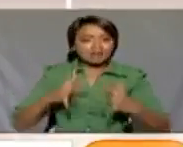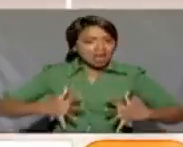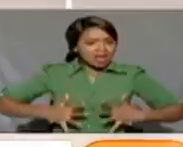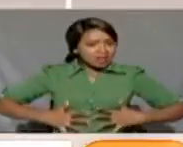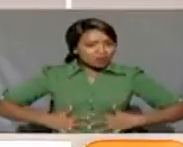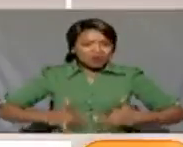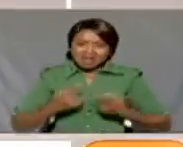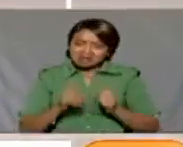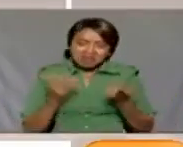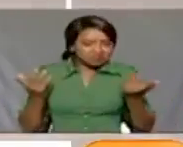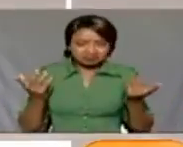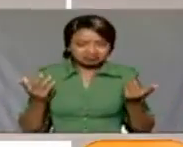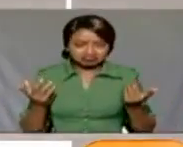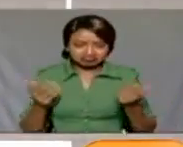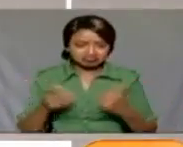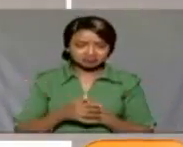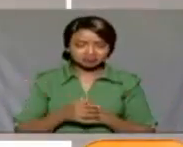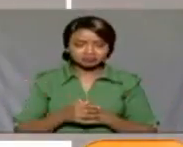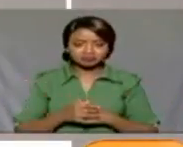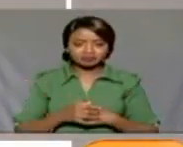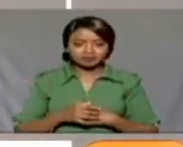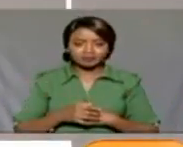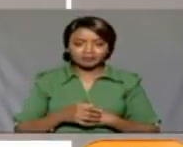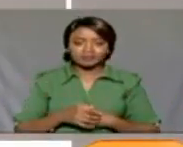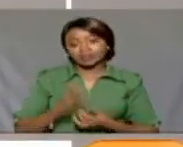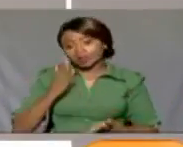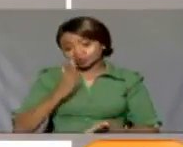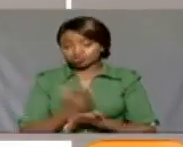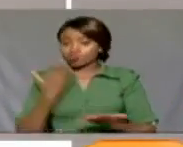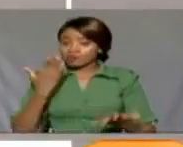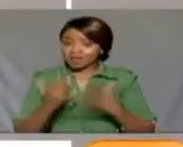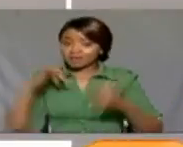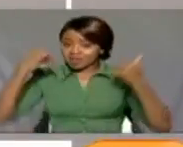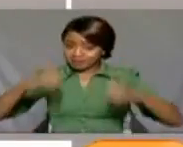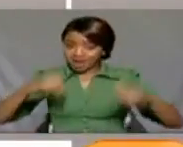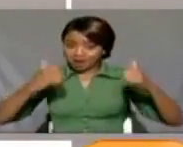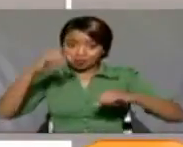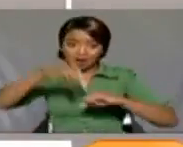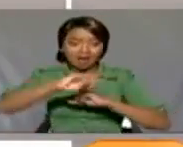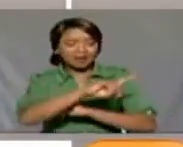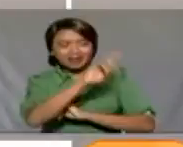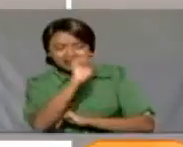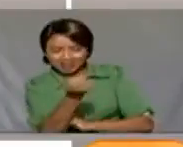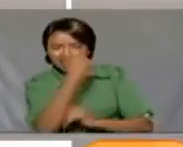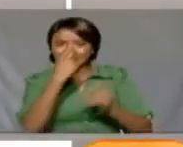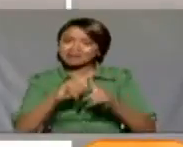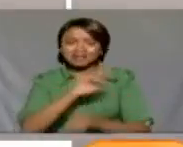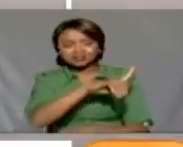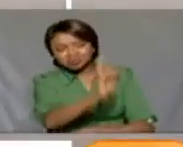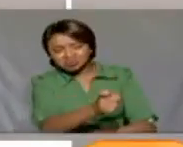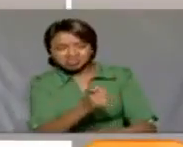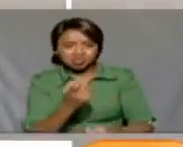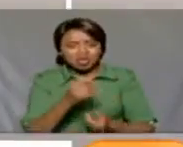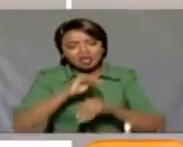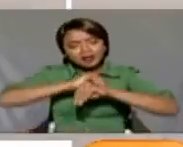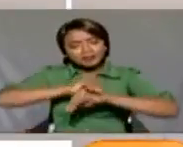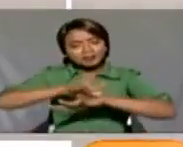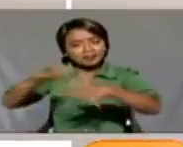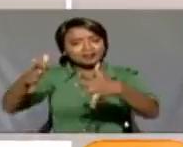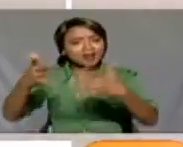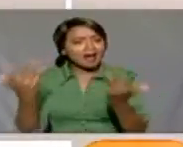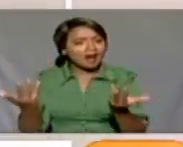at closely. And Dr. Mwangi, even though it hasn't come onto Kenyan soil, what's the estimated risk of spread as we speak?